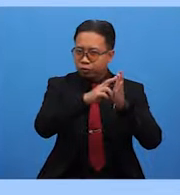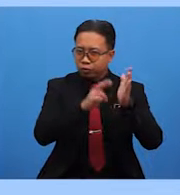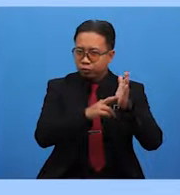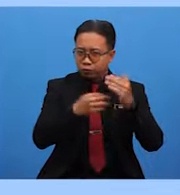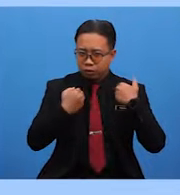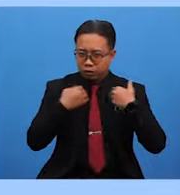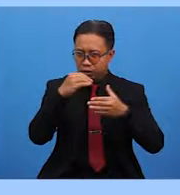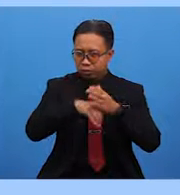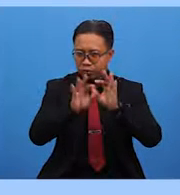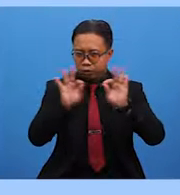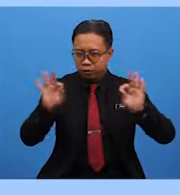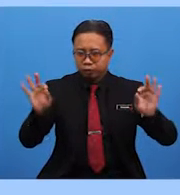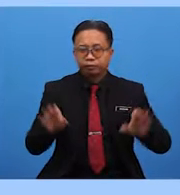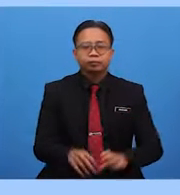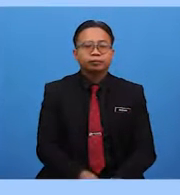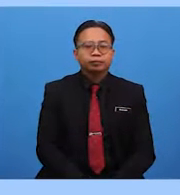the sentence.